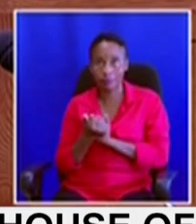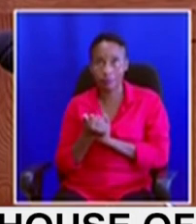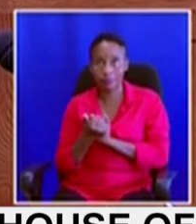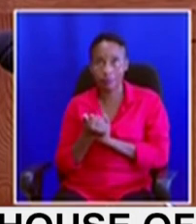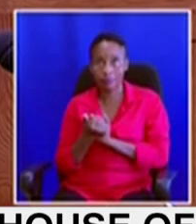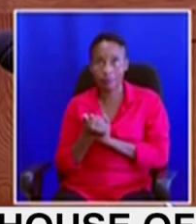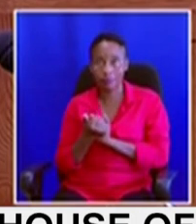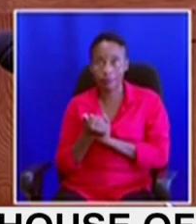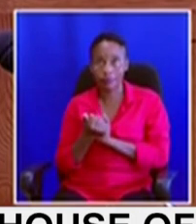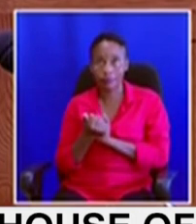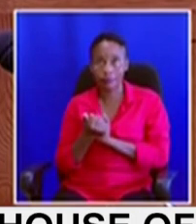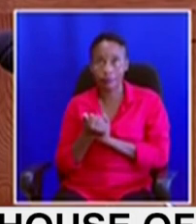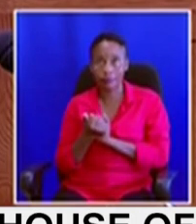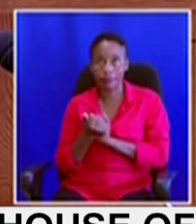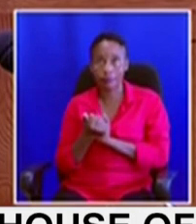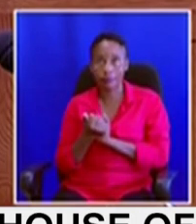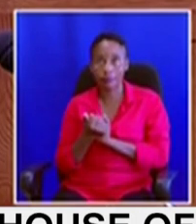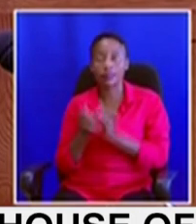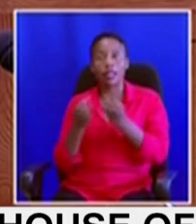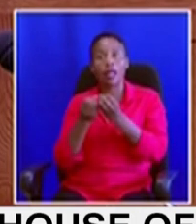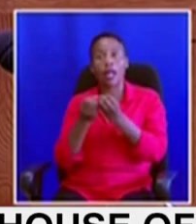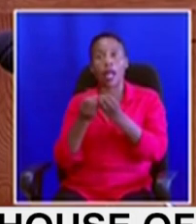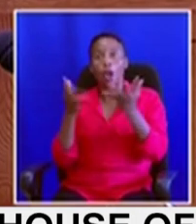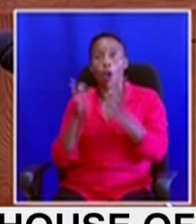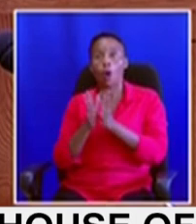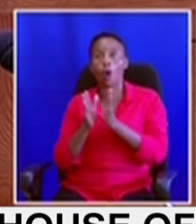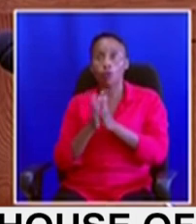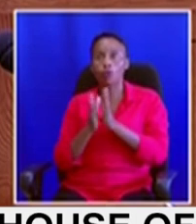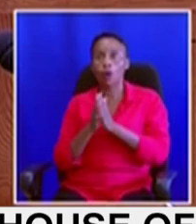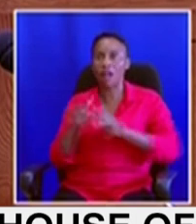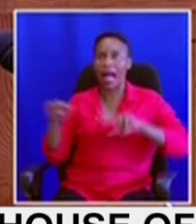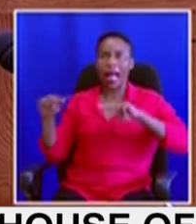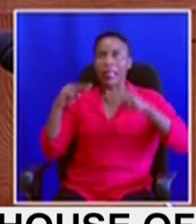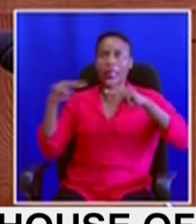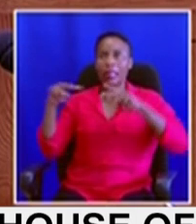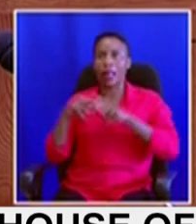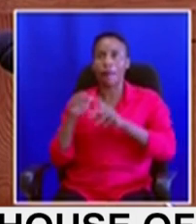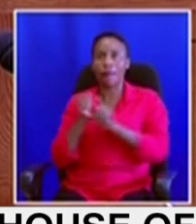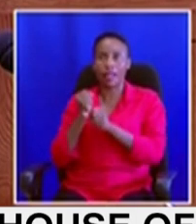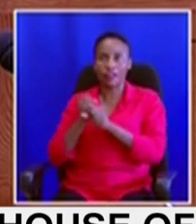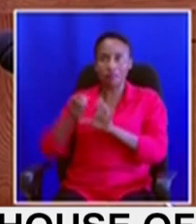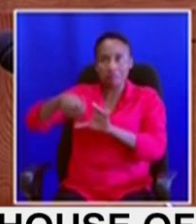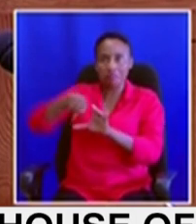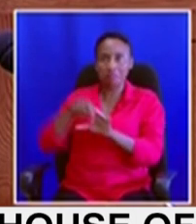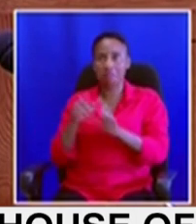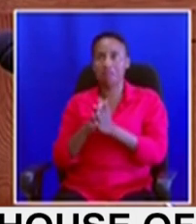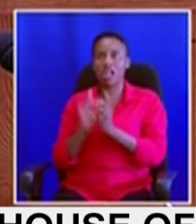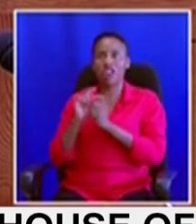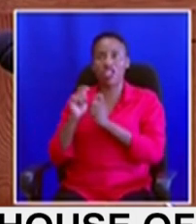which has caused quite a lot of disquiet amongst our traditional leaders.